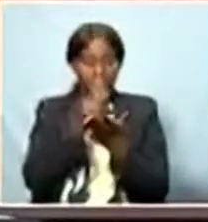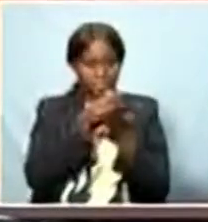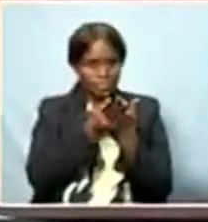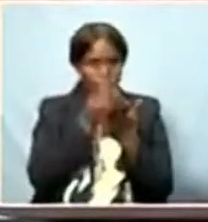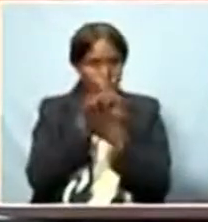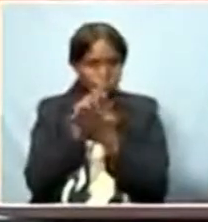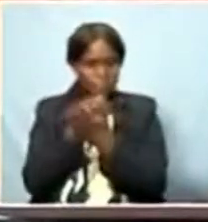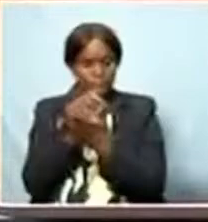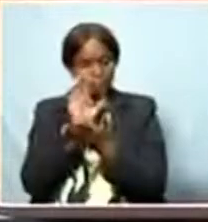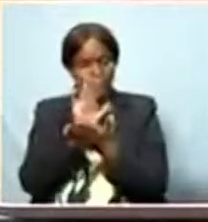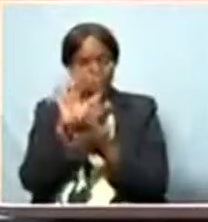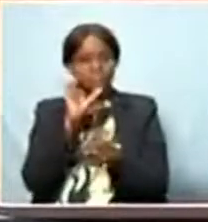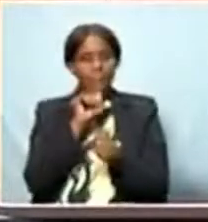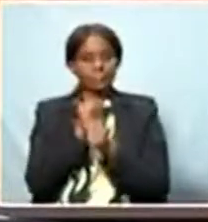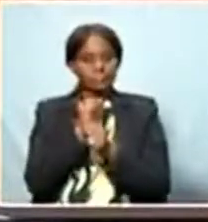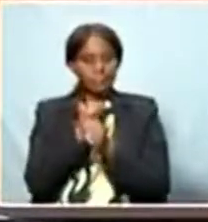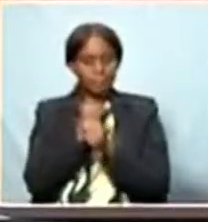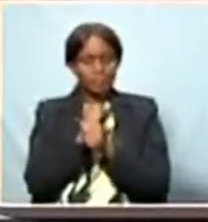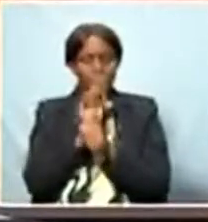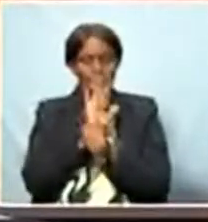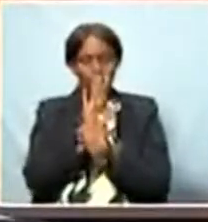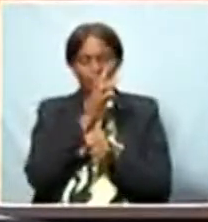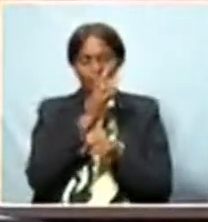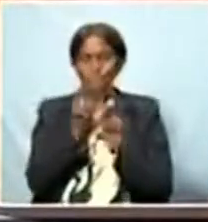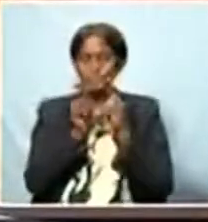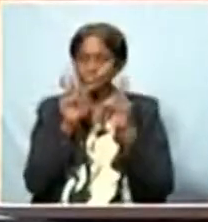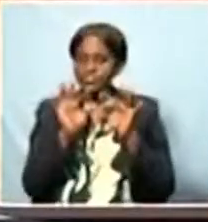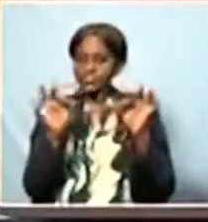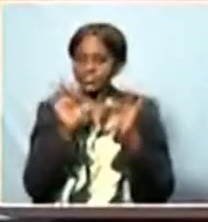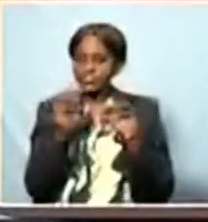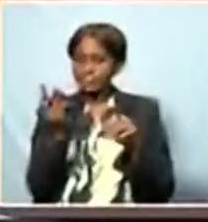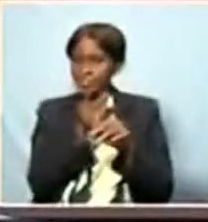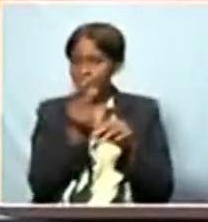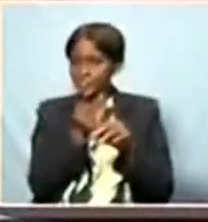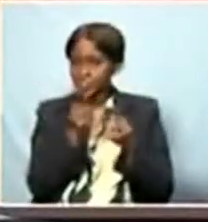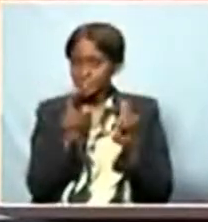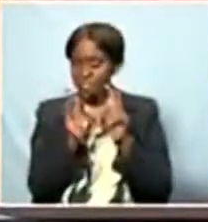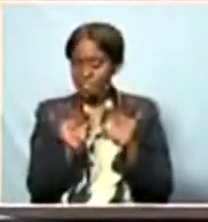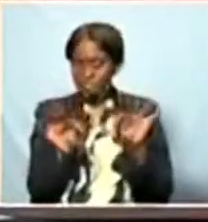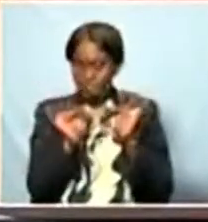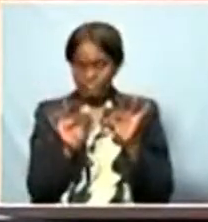finance your operations, your two very important,